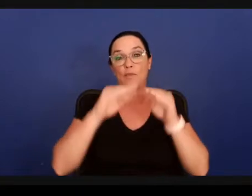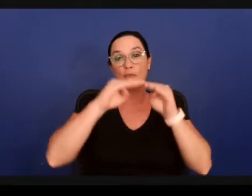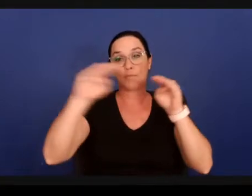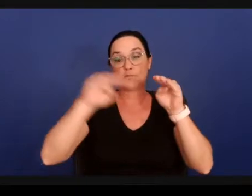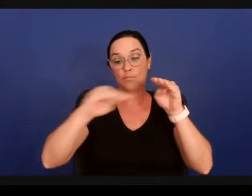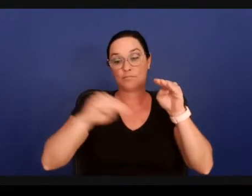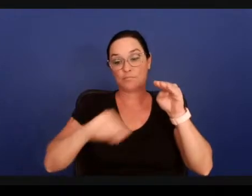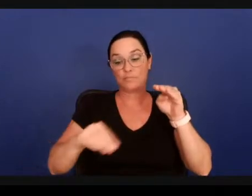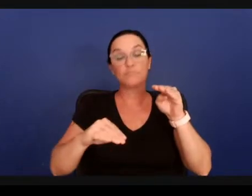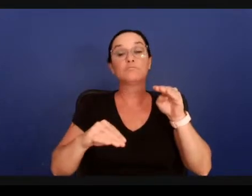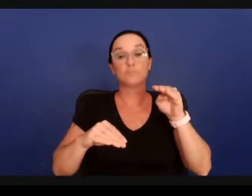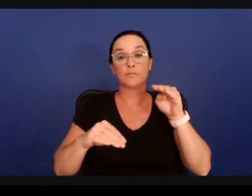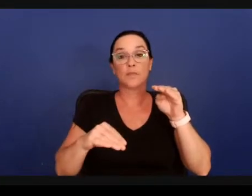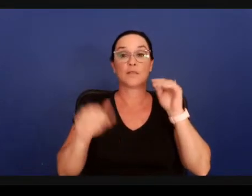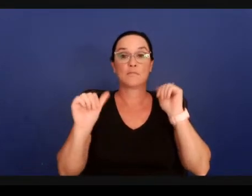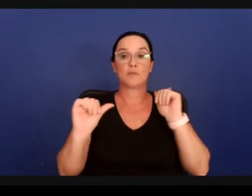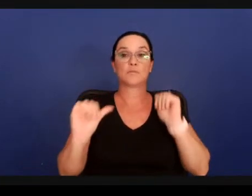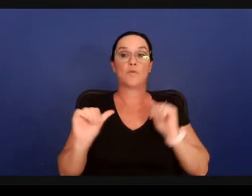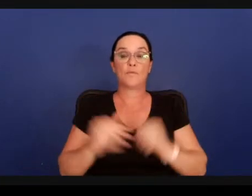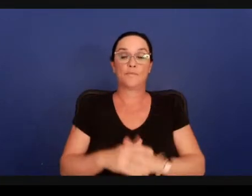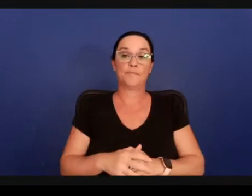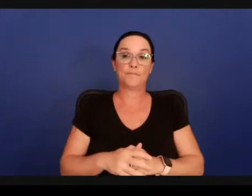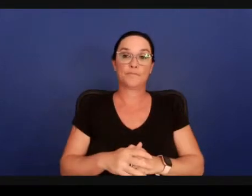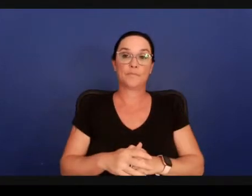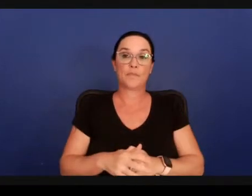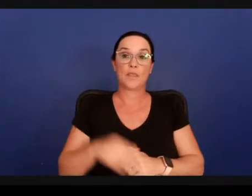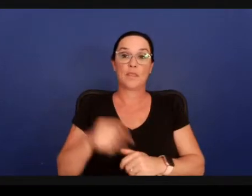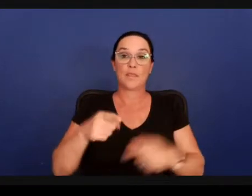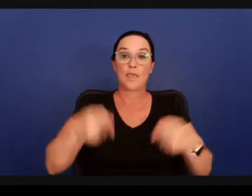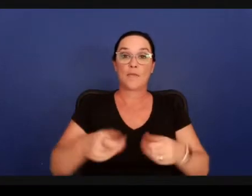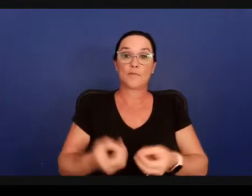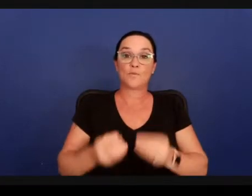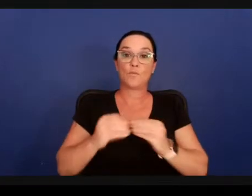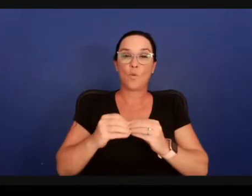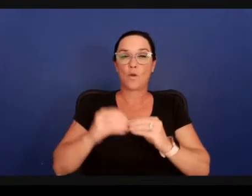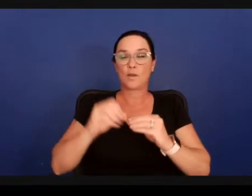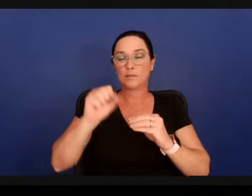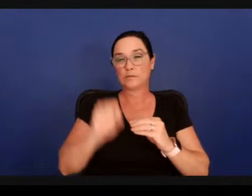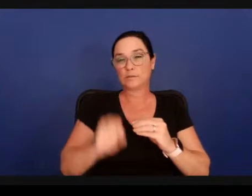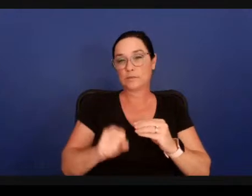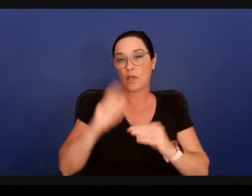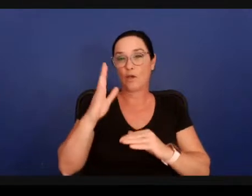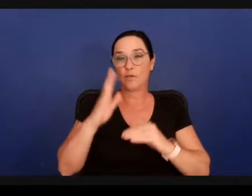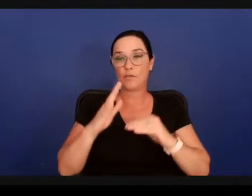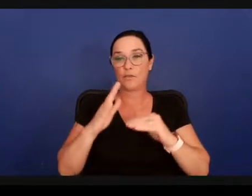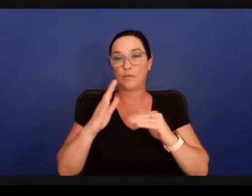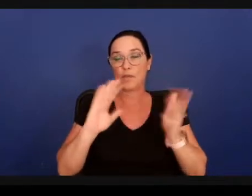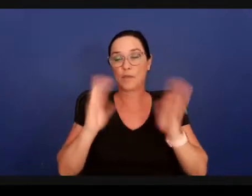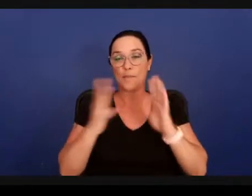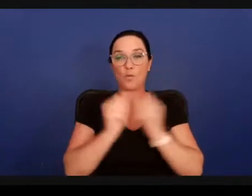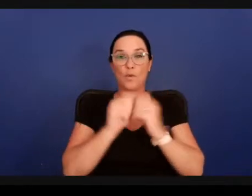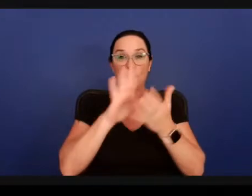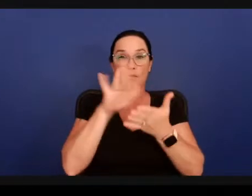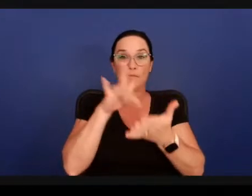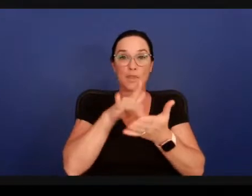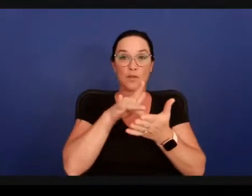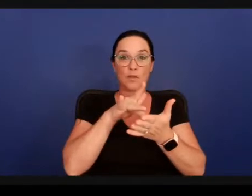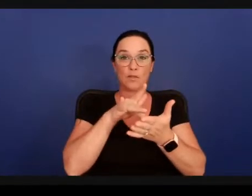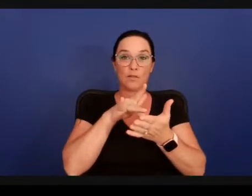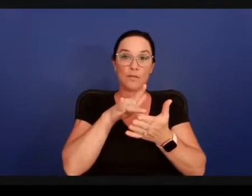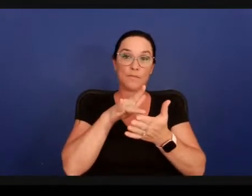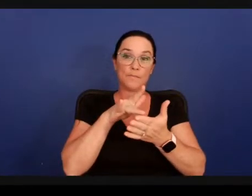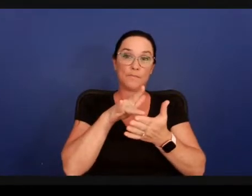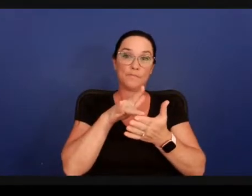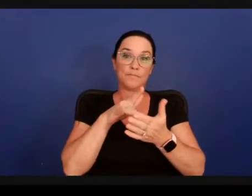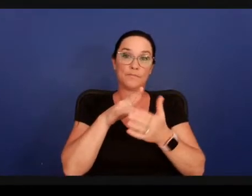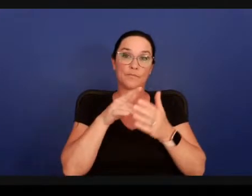are a possibility. Right? This seems to happen more towards the south than in the middle here, just based on, you can see, lack